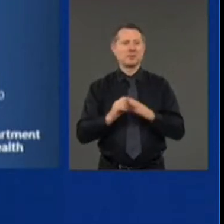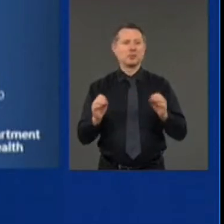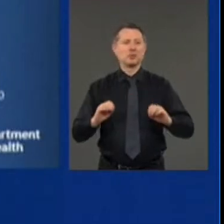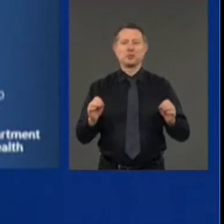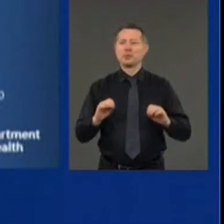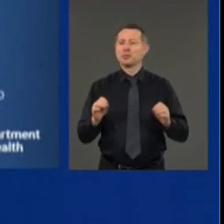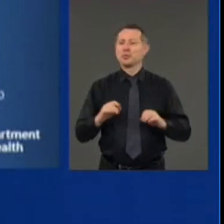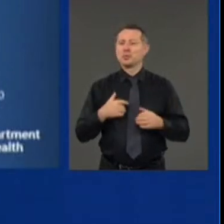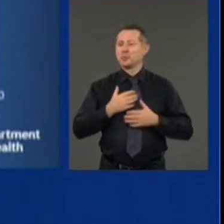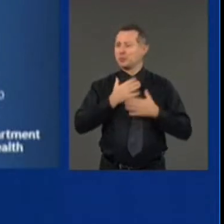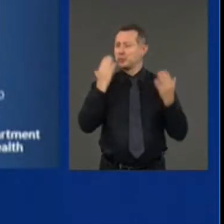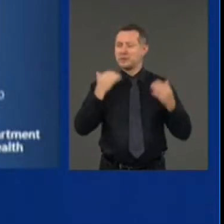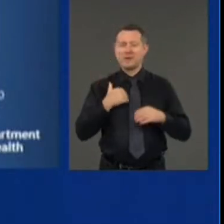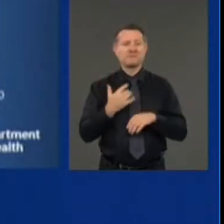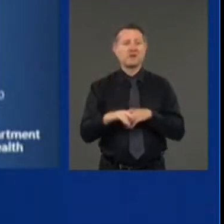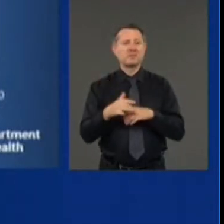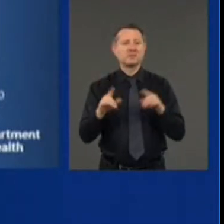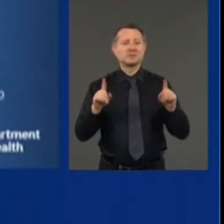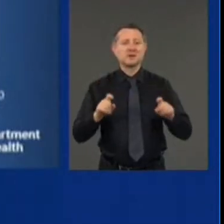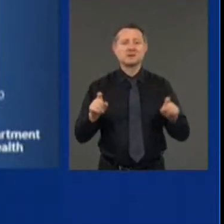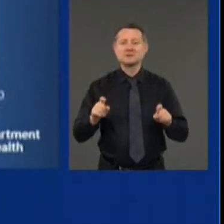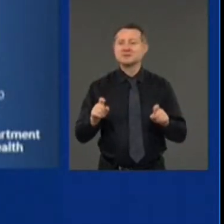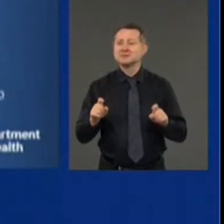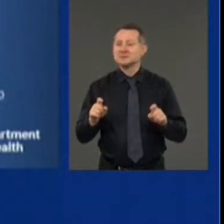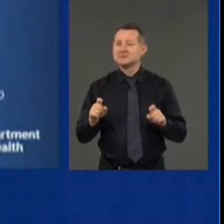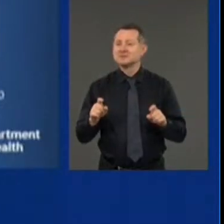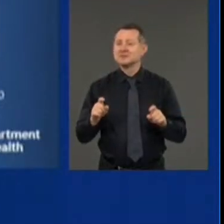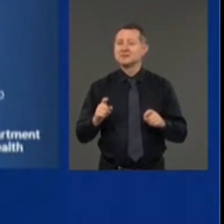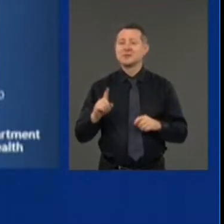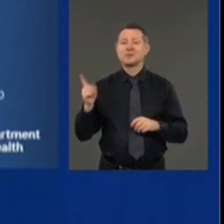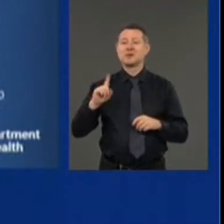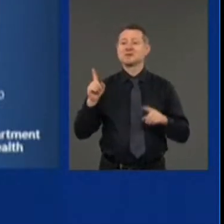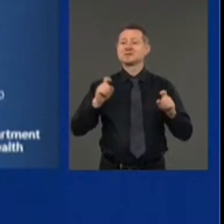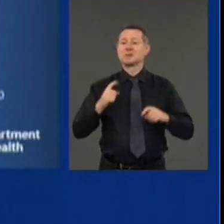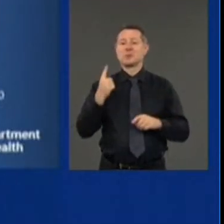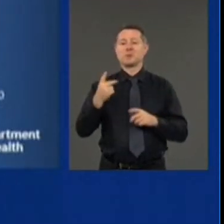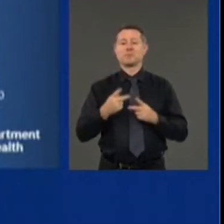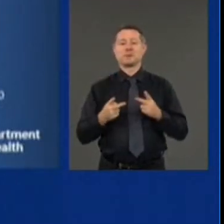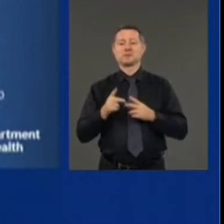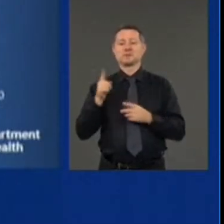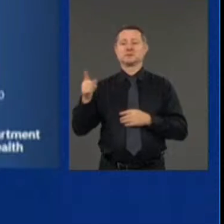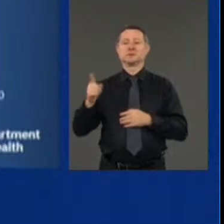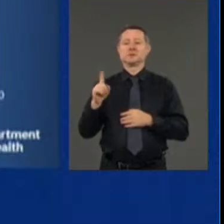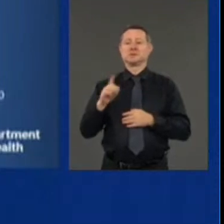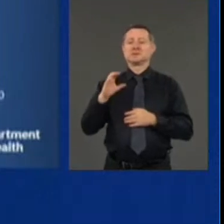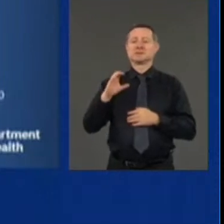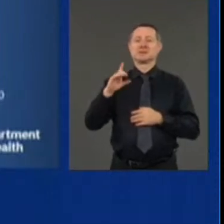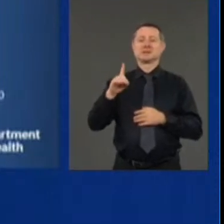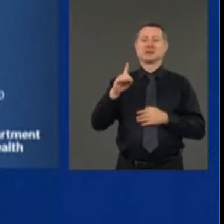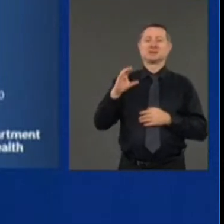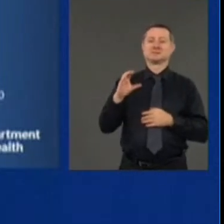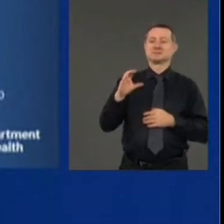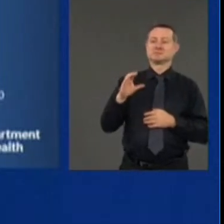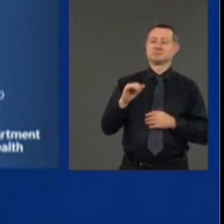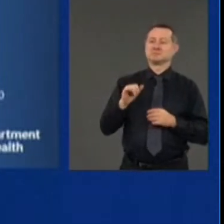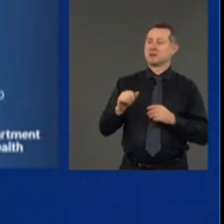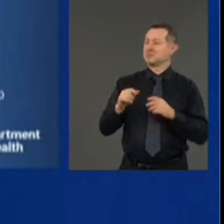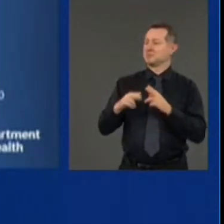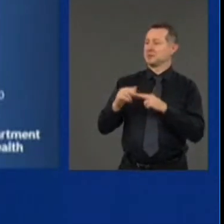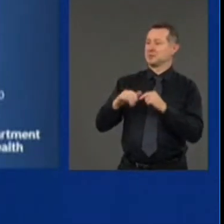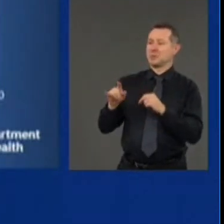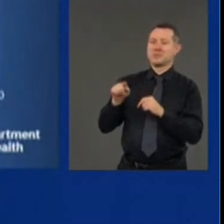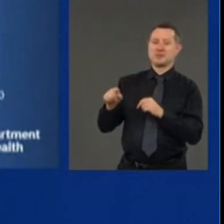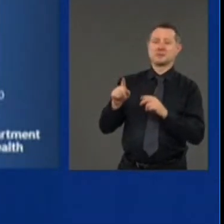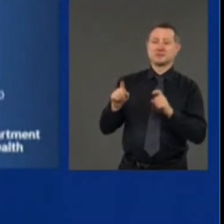test. CDC was the only place that a specimen could be evaluated, and for a long time afterwards. In fact, our own Wadsworth Center